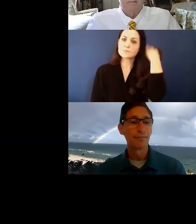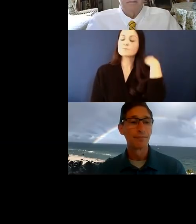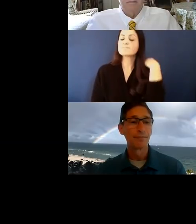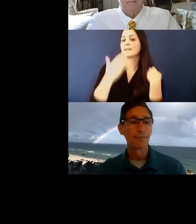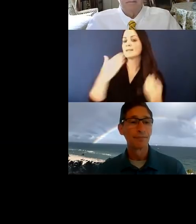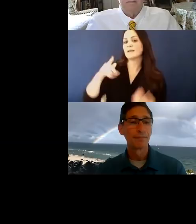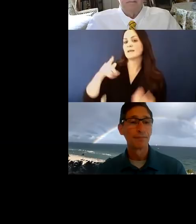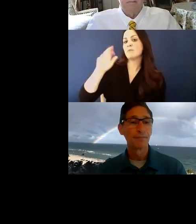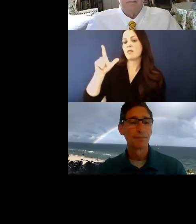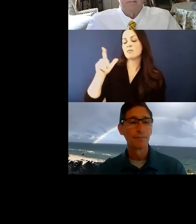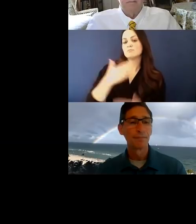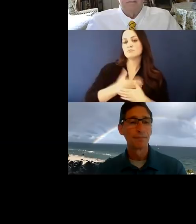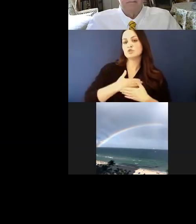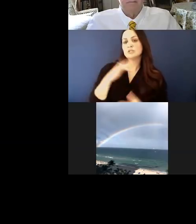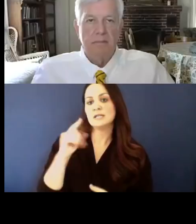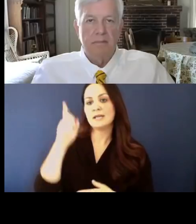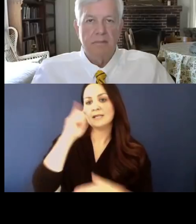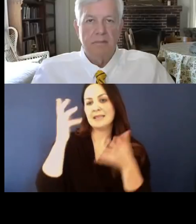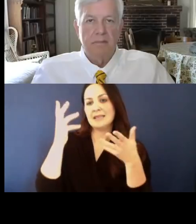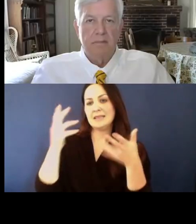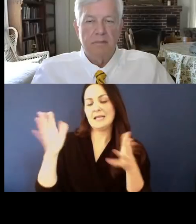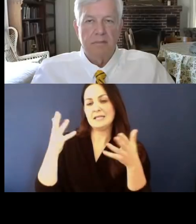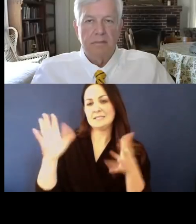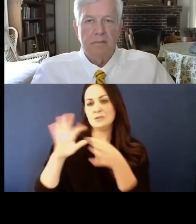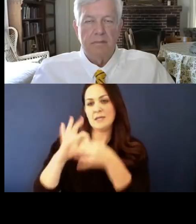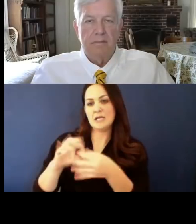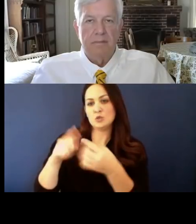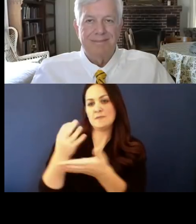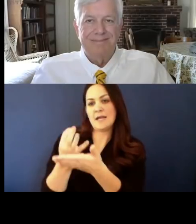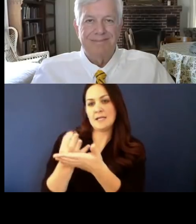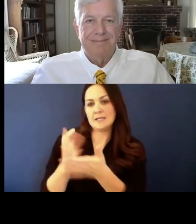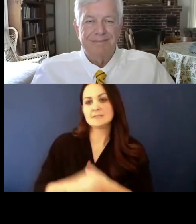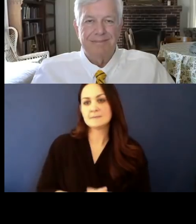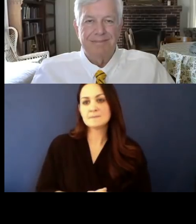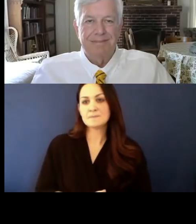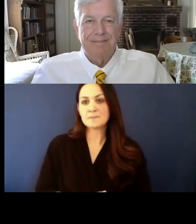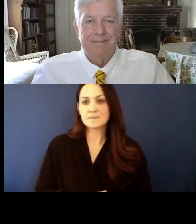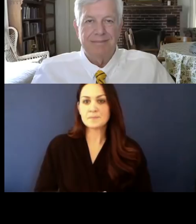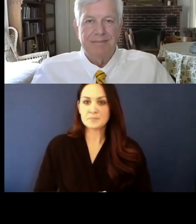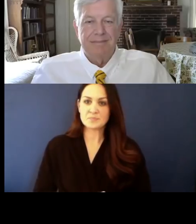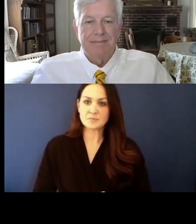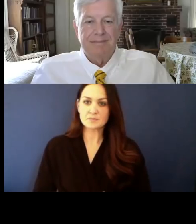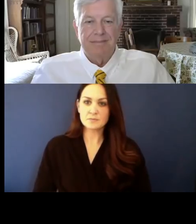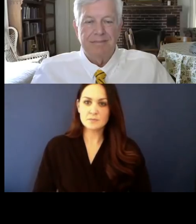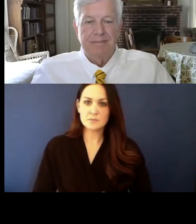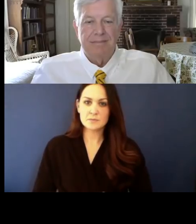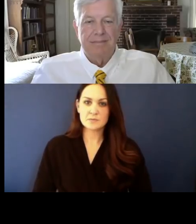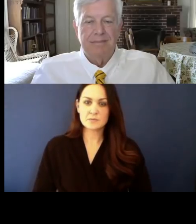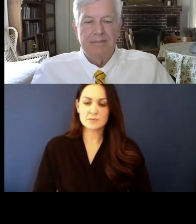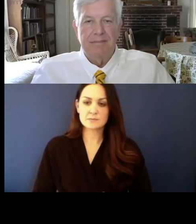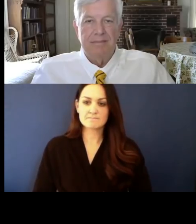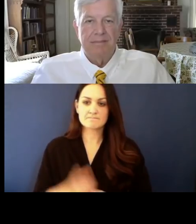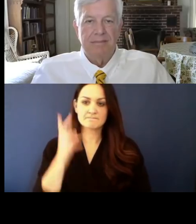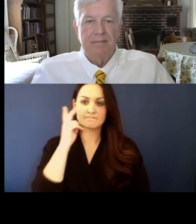I appreciate it. I think that's the only directly finance-related question for the moment we have for you. Let's see